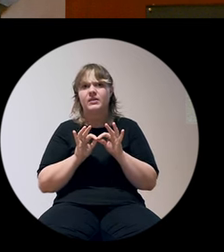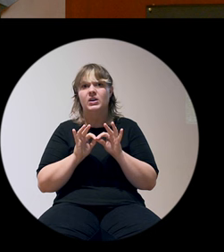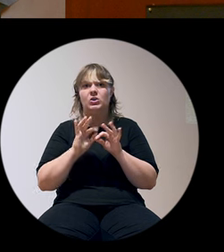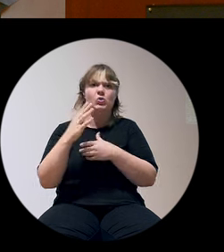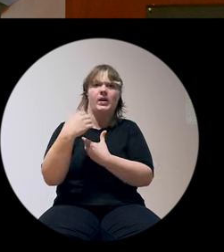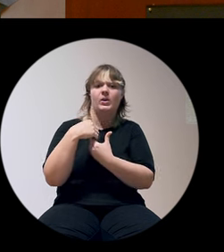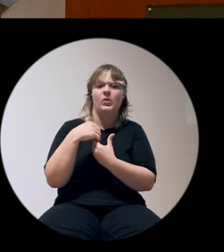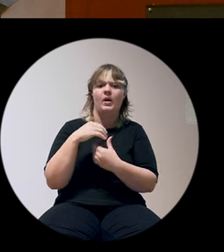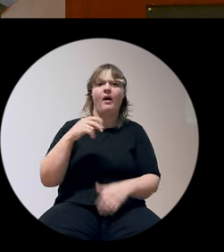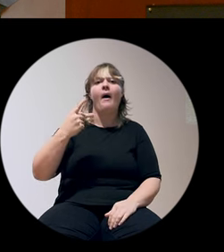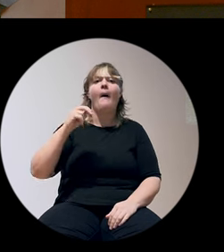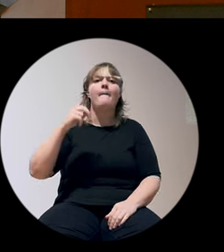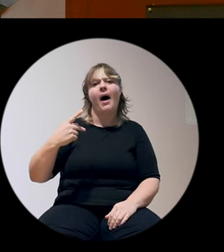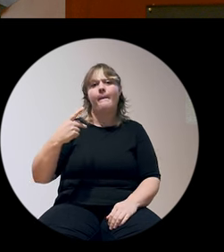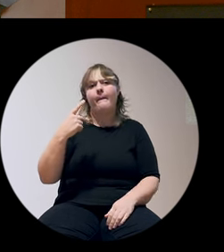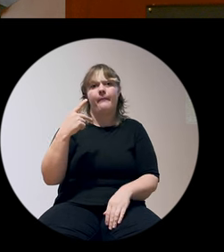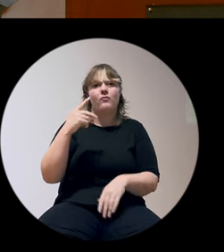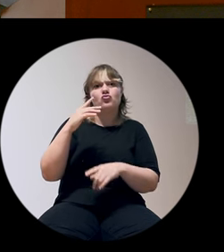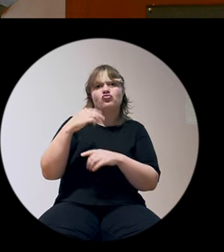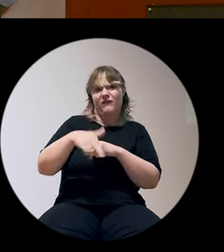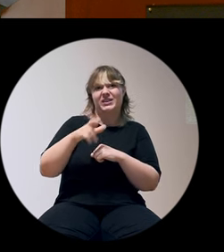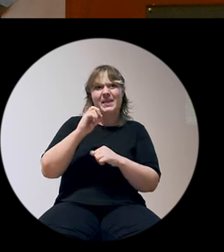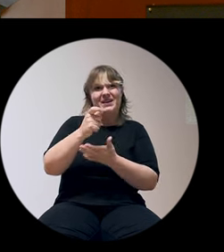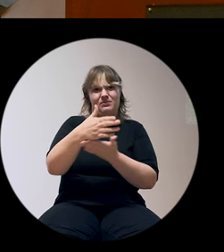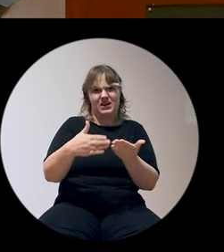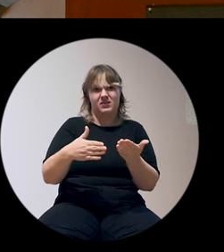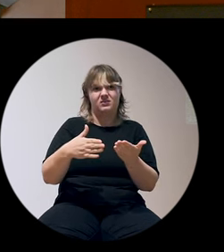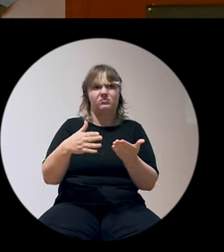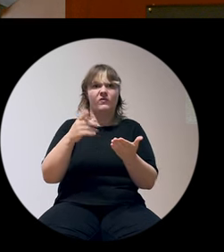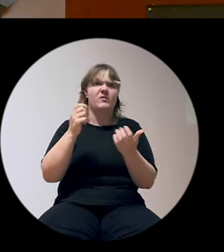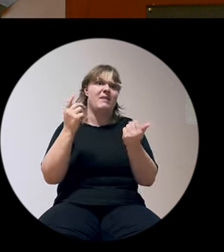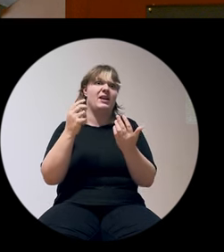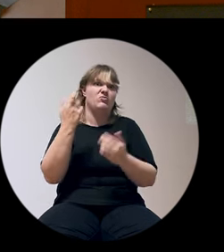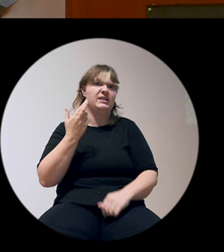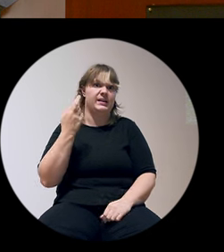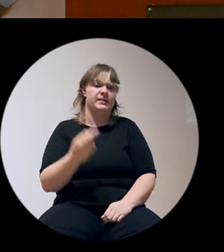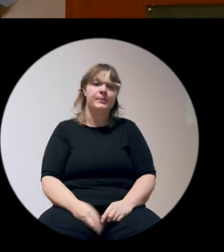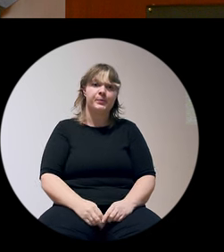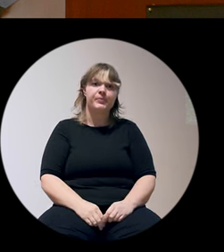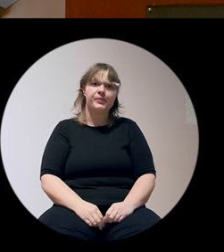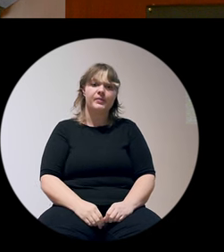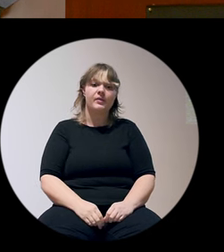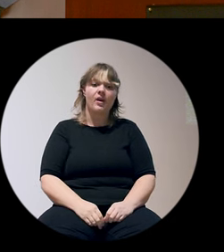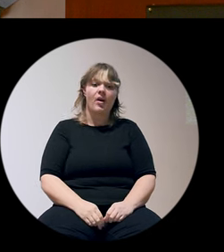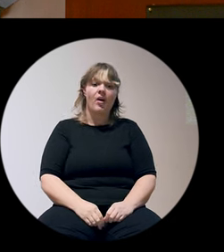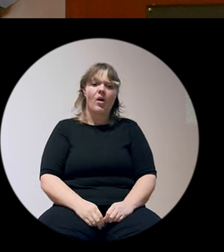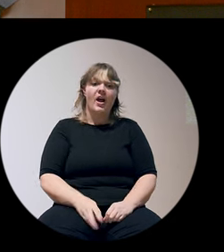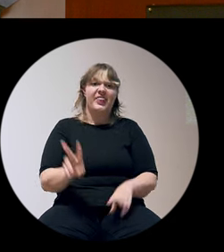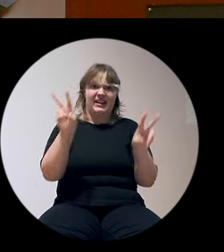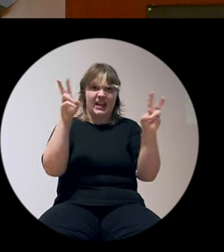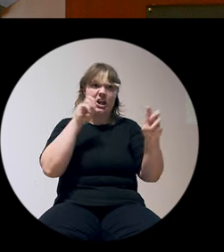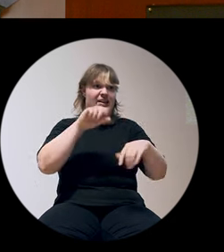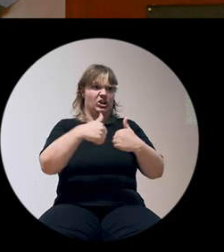include pop reference in this piece and conversation for many reasons. The work's title is a challenge